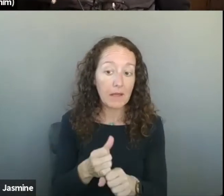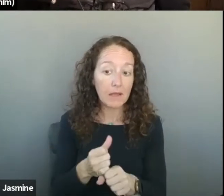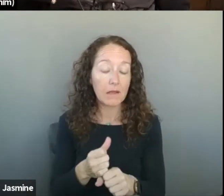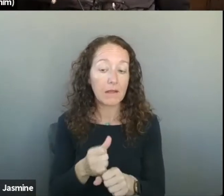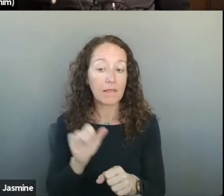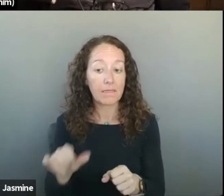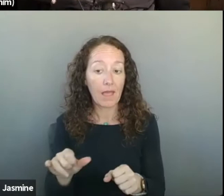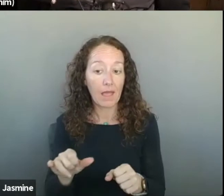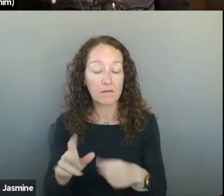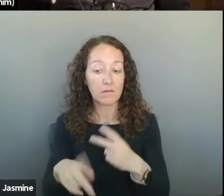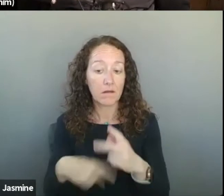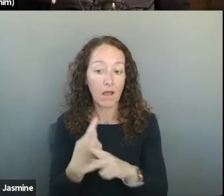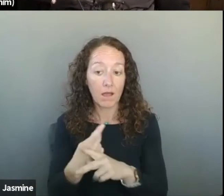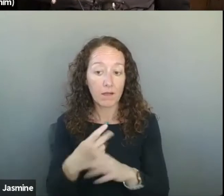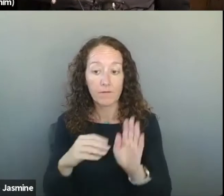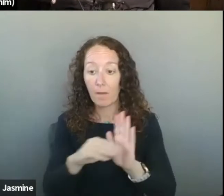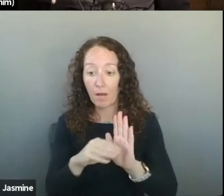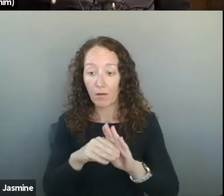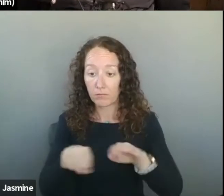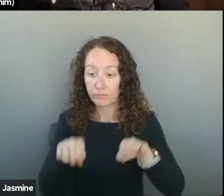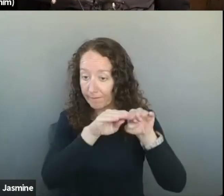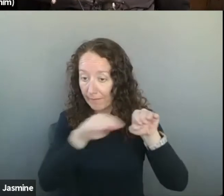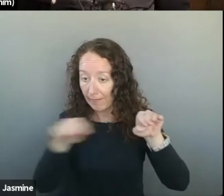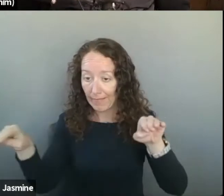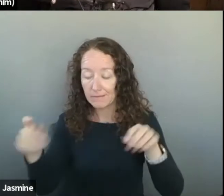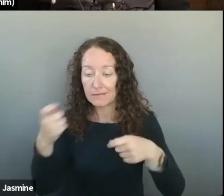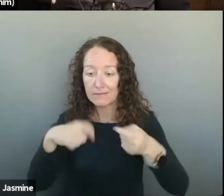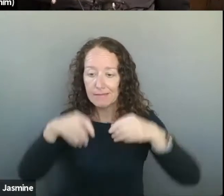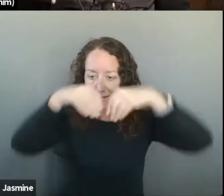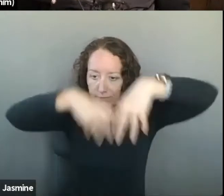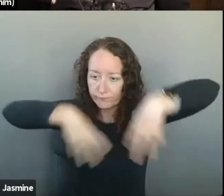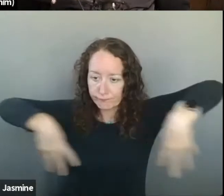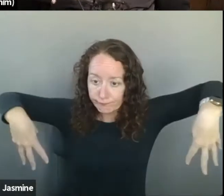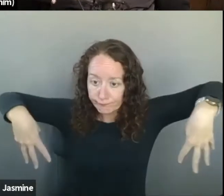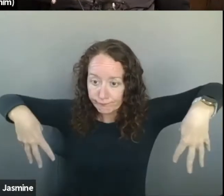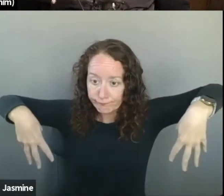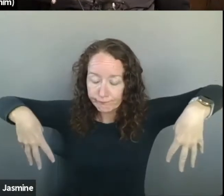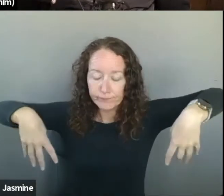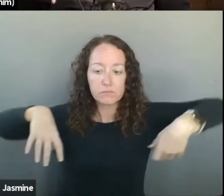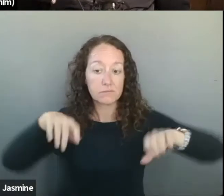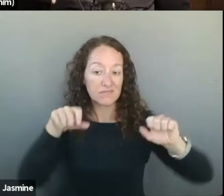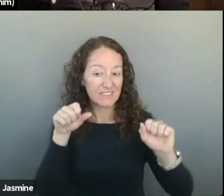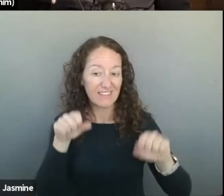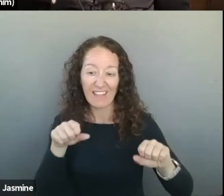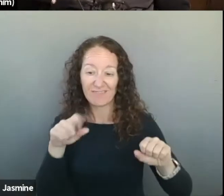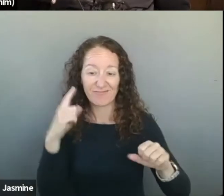model as opposed to a pyramid model, or is that too fantastical?